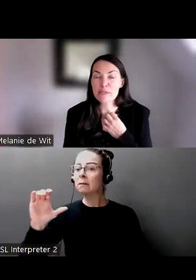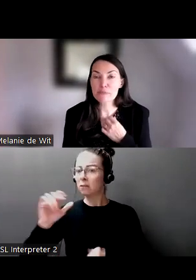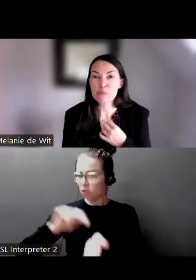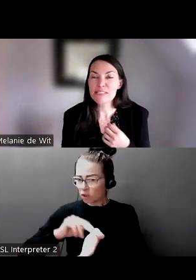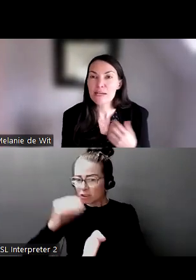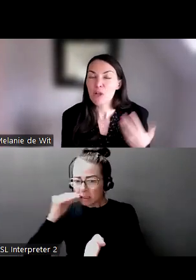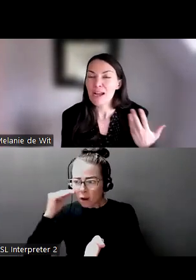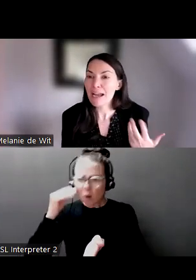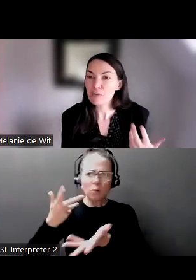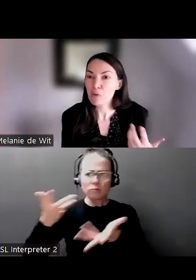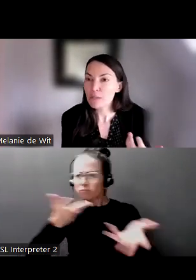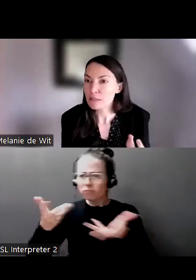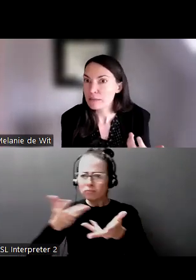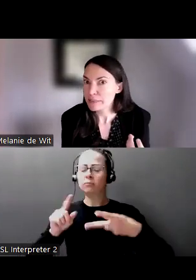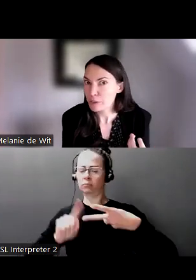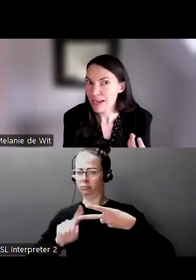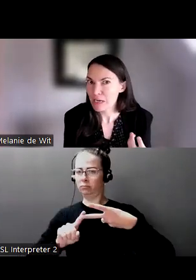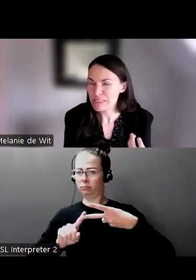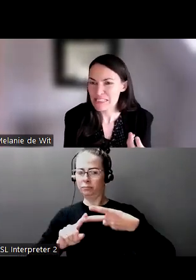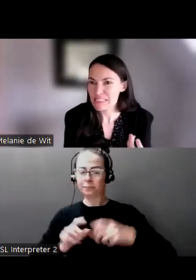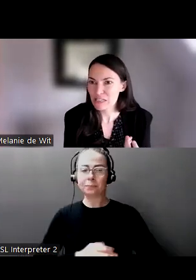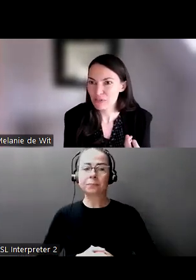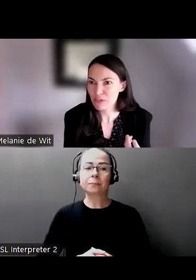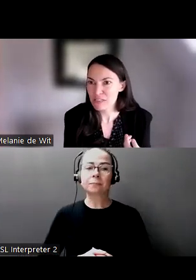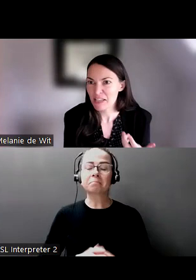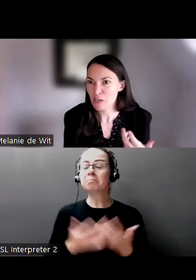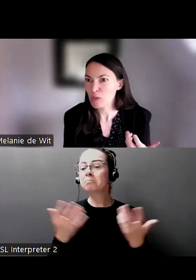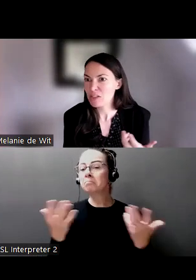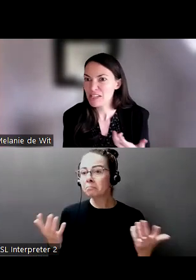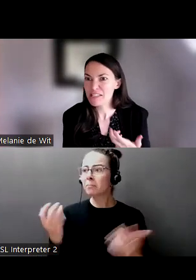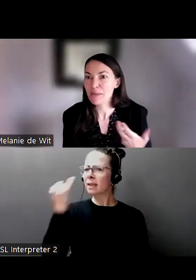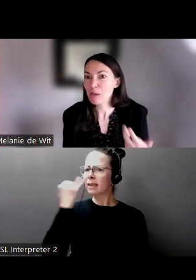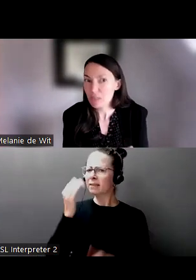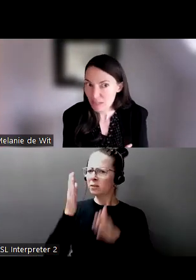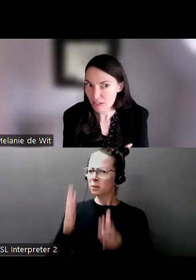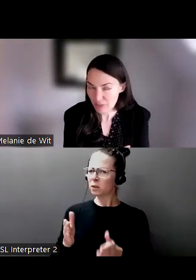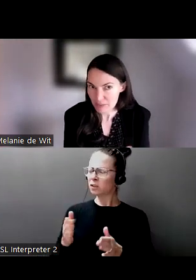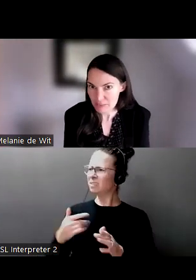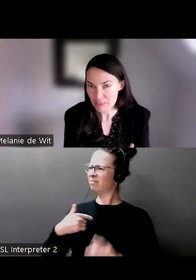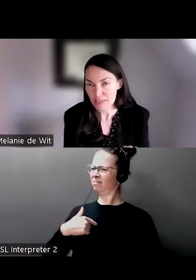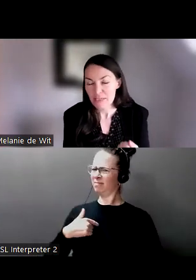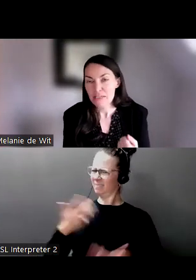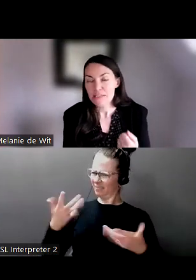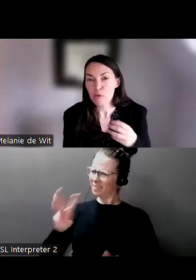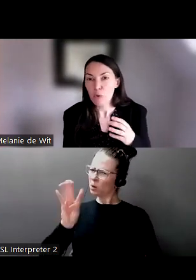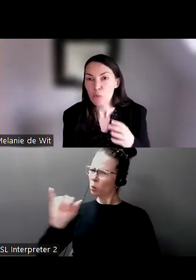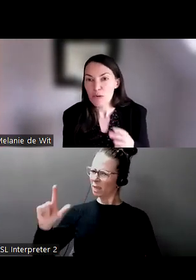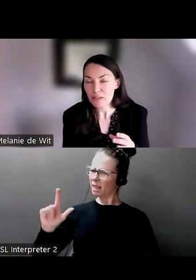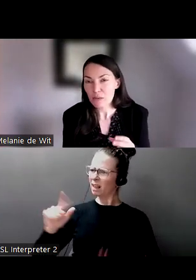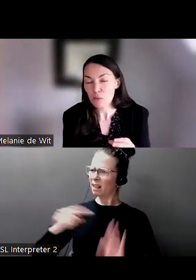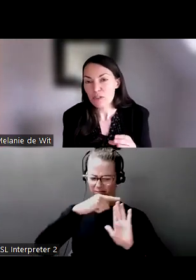Sometimes people will say, well, I have a will. How is this different than a will? Doesn't my will cover this? So